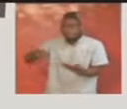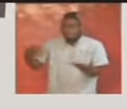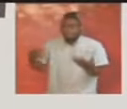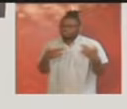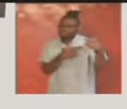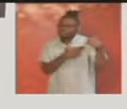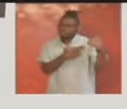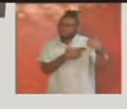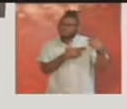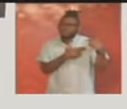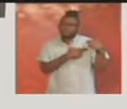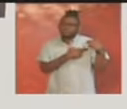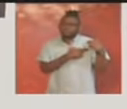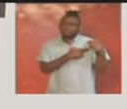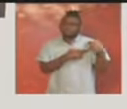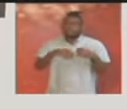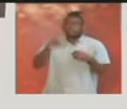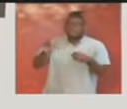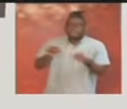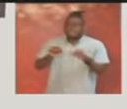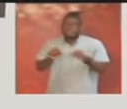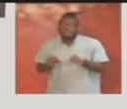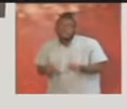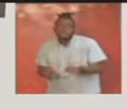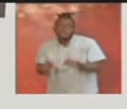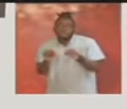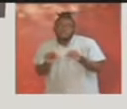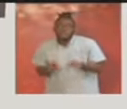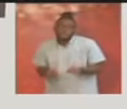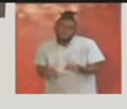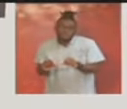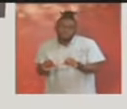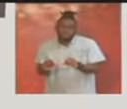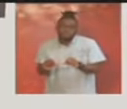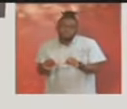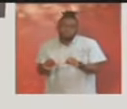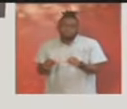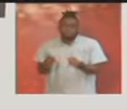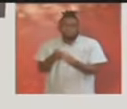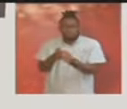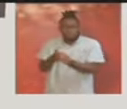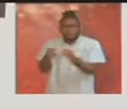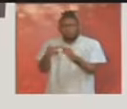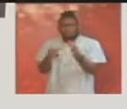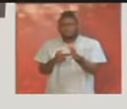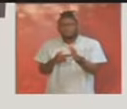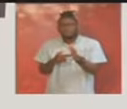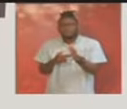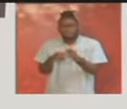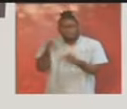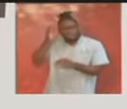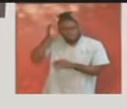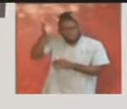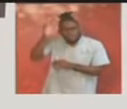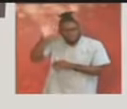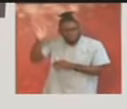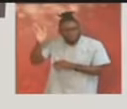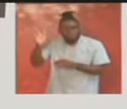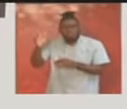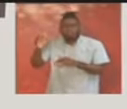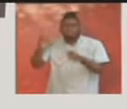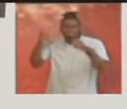if we continue doing what we have been doing, we will see the end of this and come out successfully. We go now to a